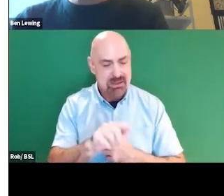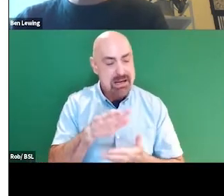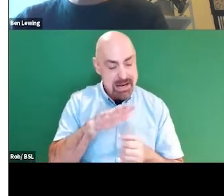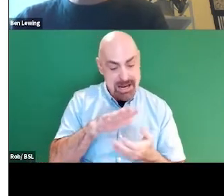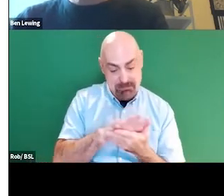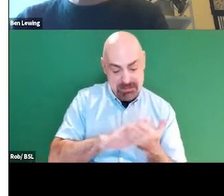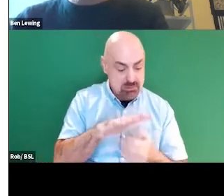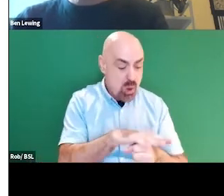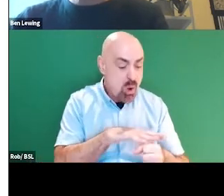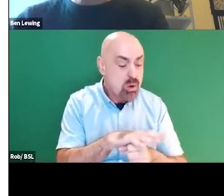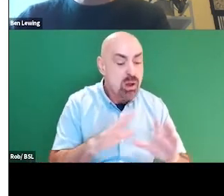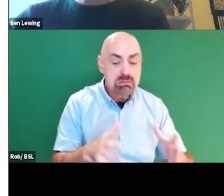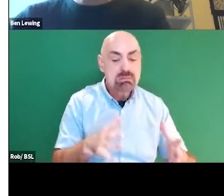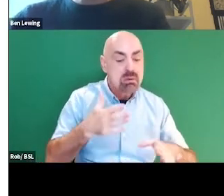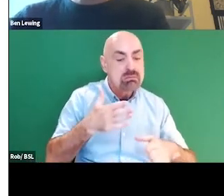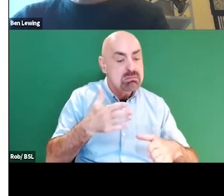organizational system is performing.